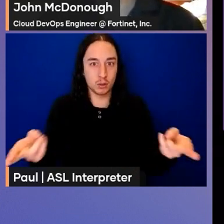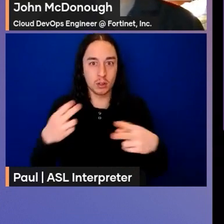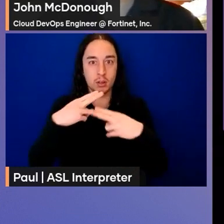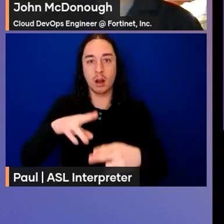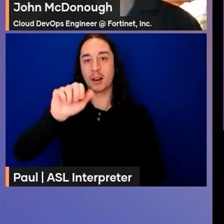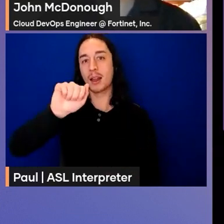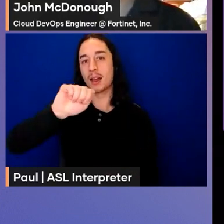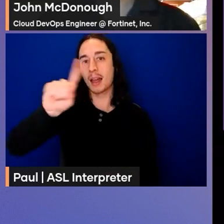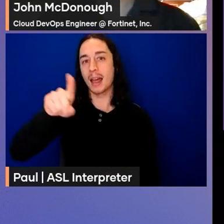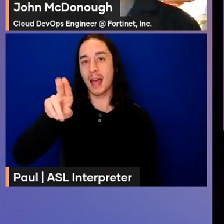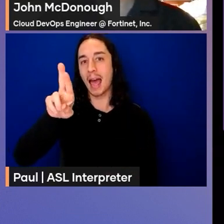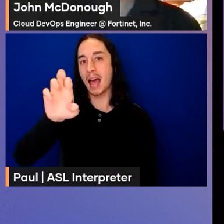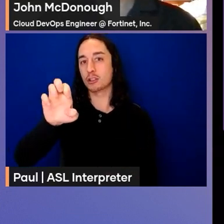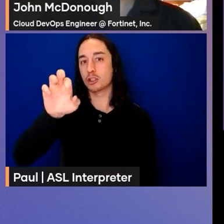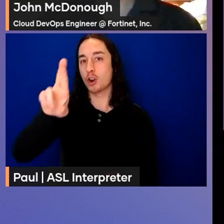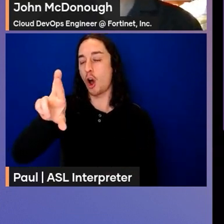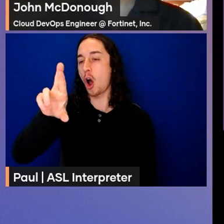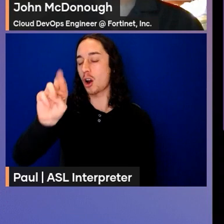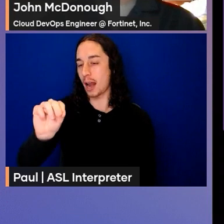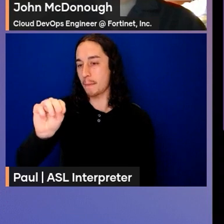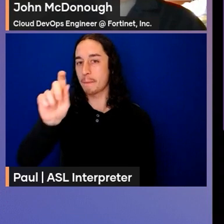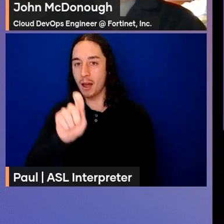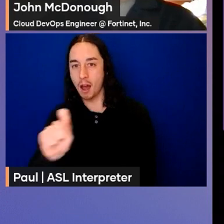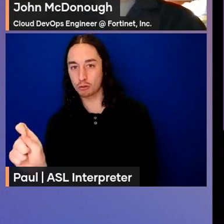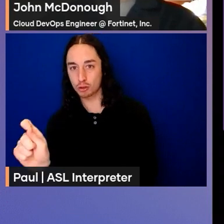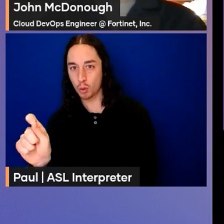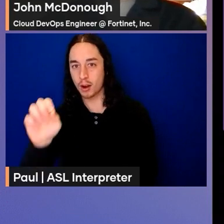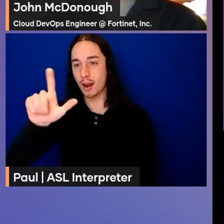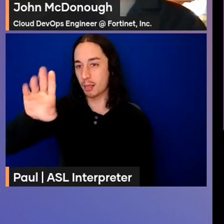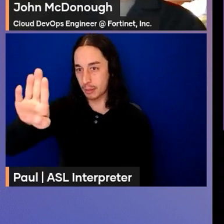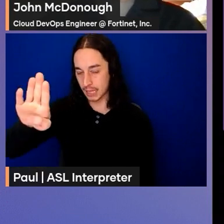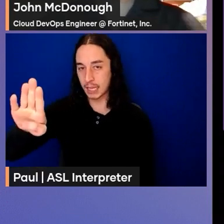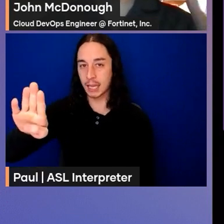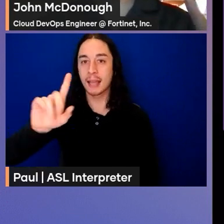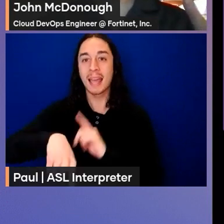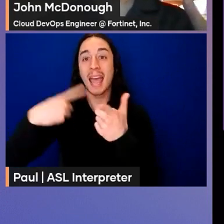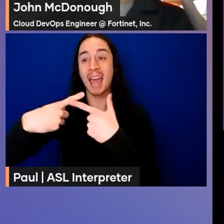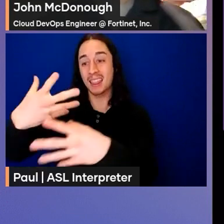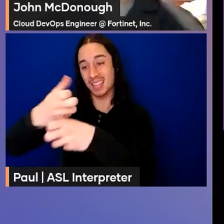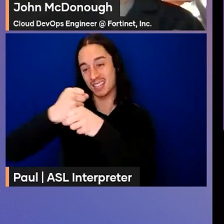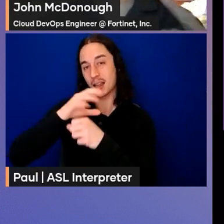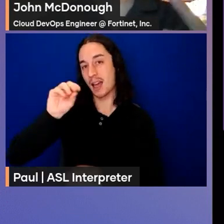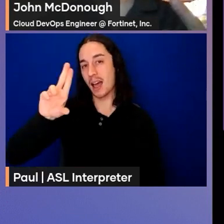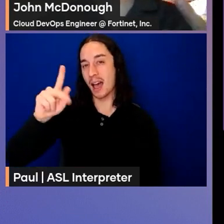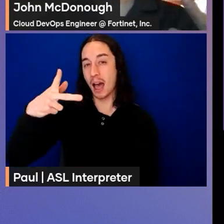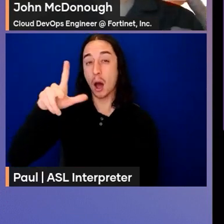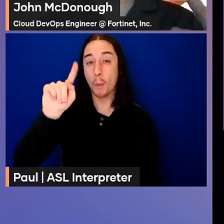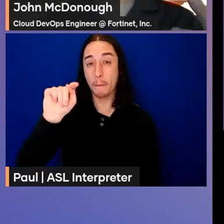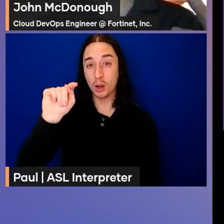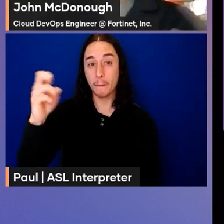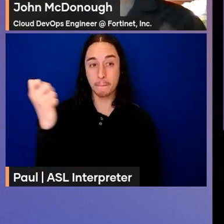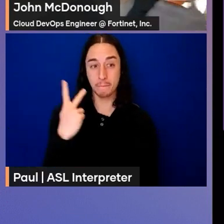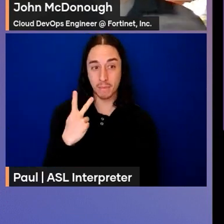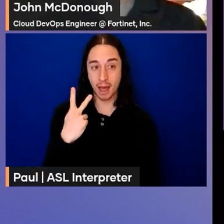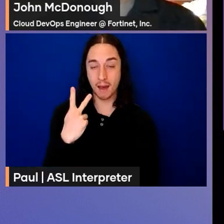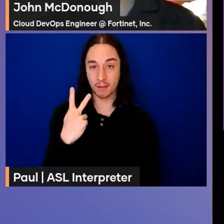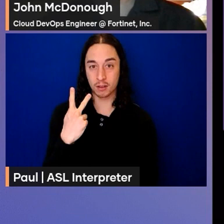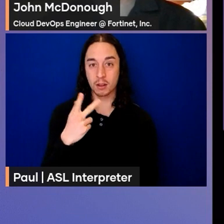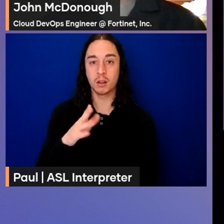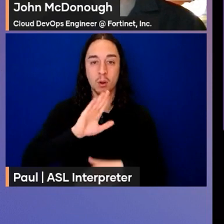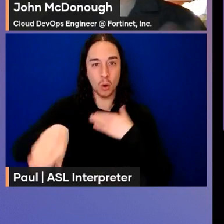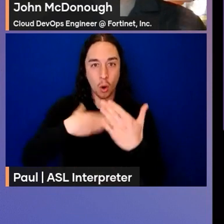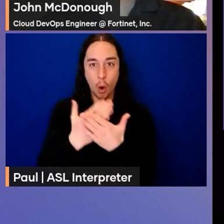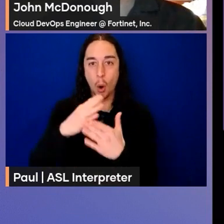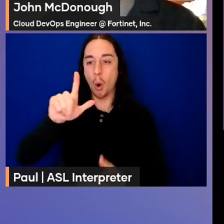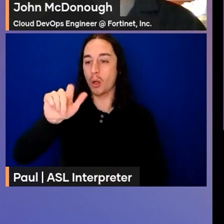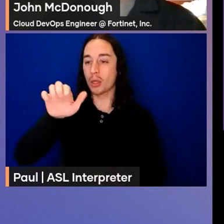RM underscore LB, and it outputs back to me a single, it outputs all the load balancers that are